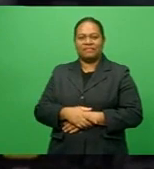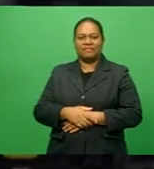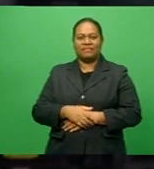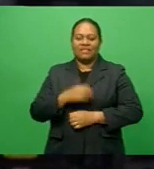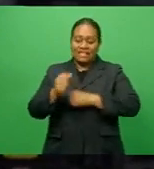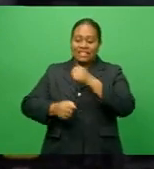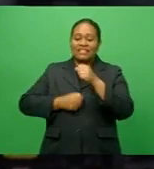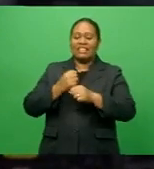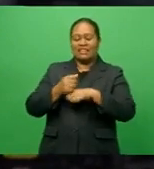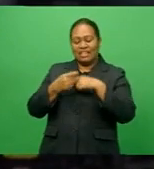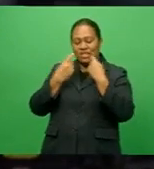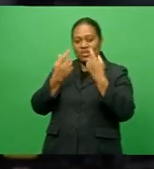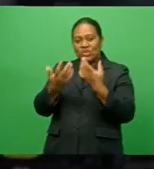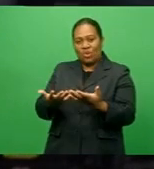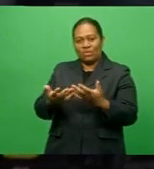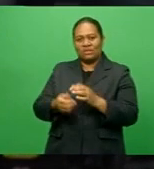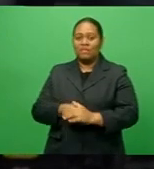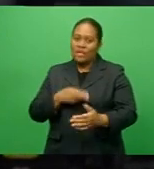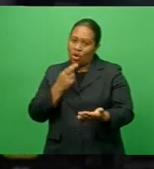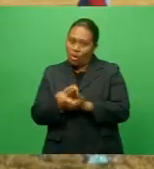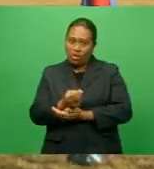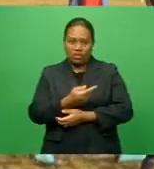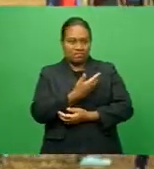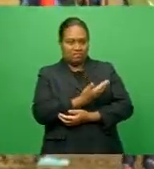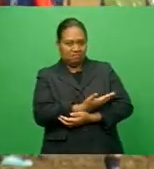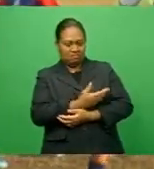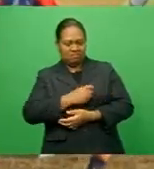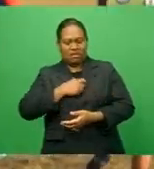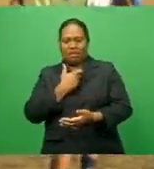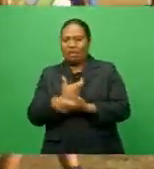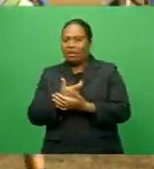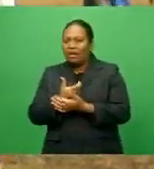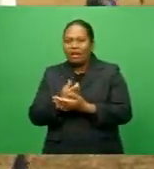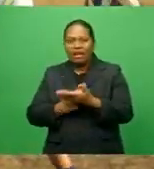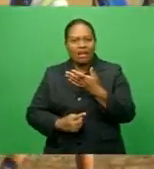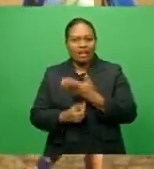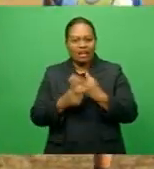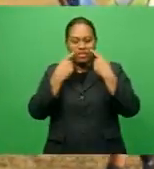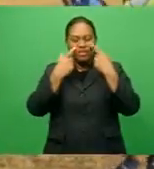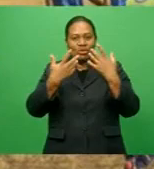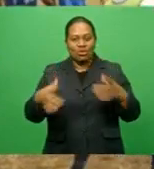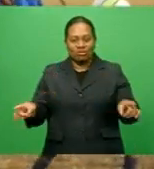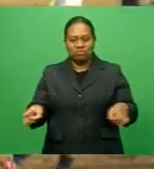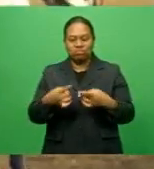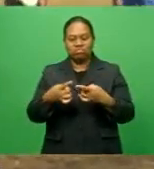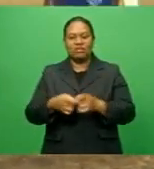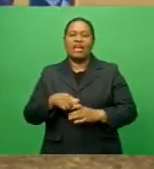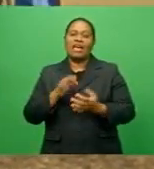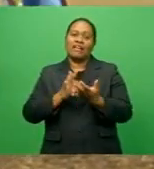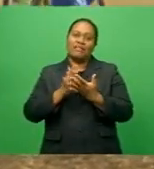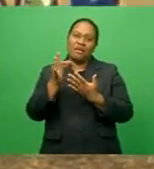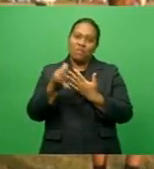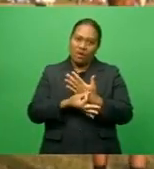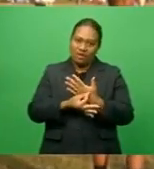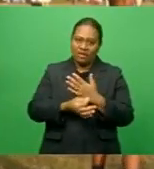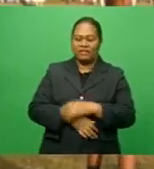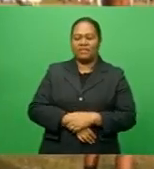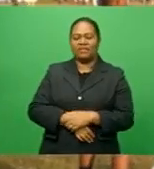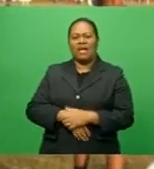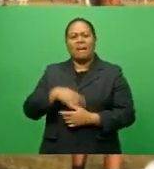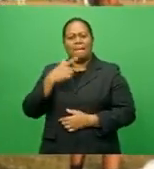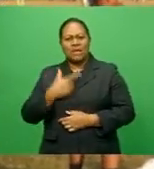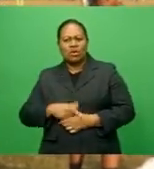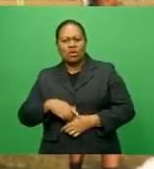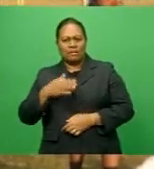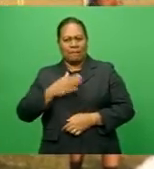season. To be honest, I was a bit shocked when I watched the first matches here in February, because in